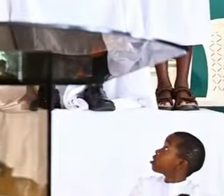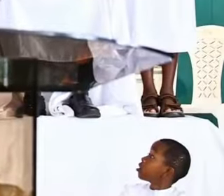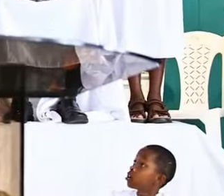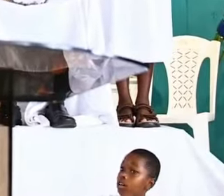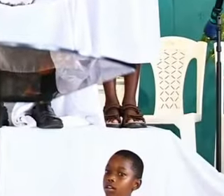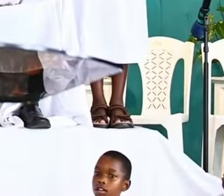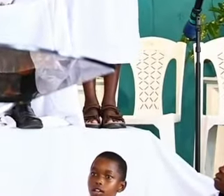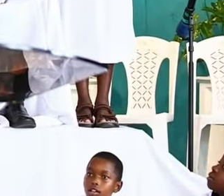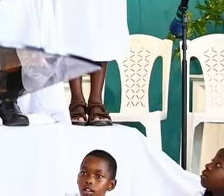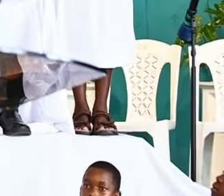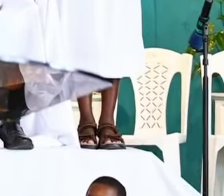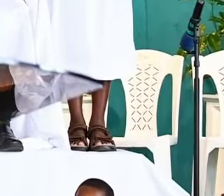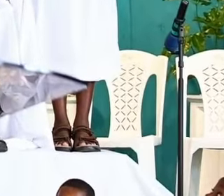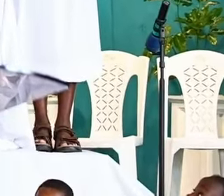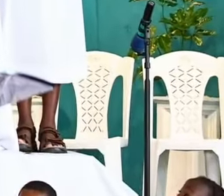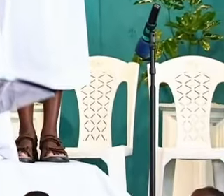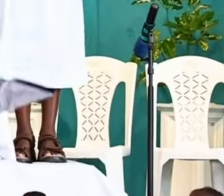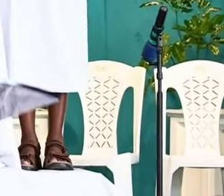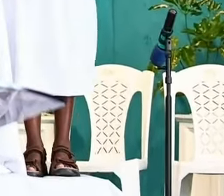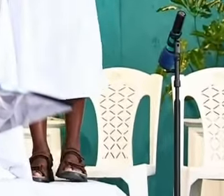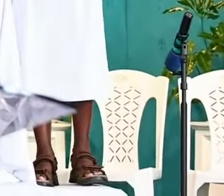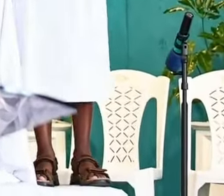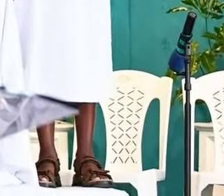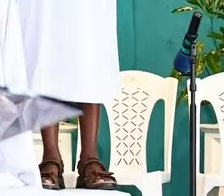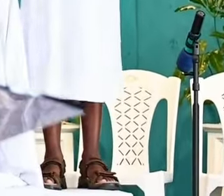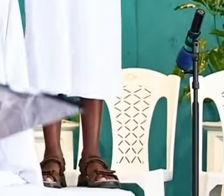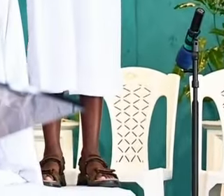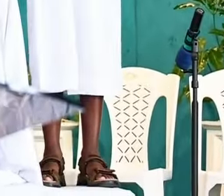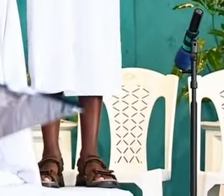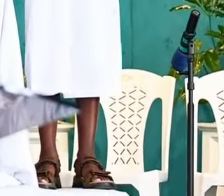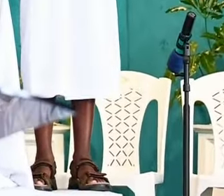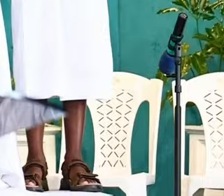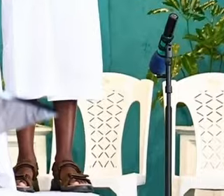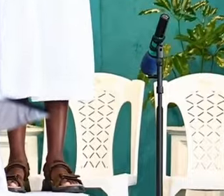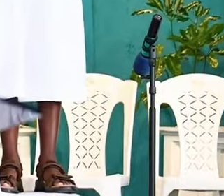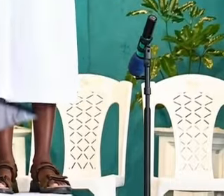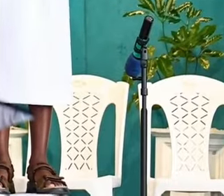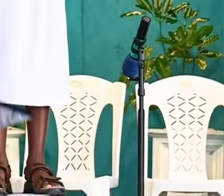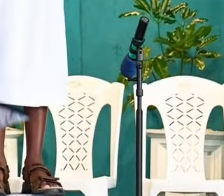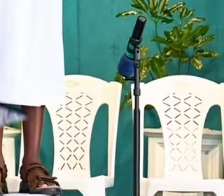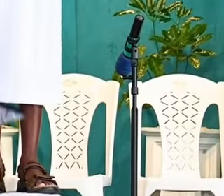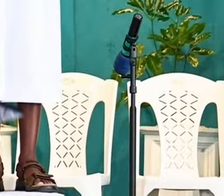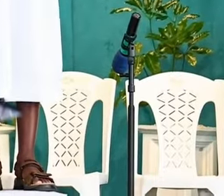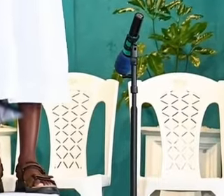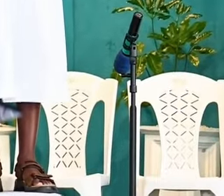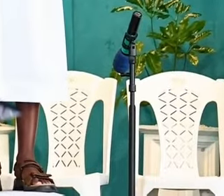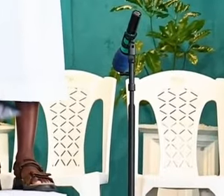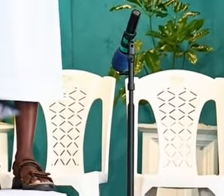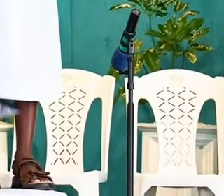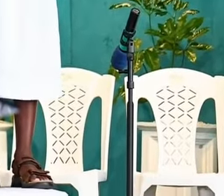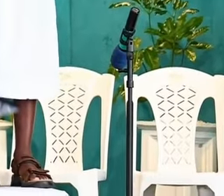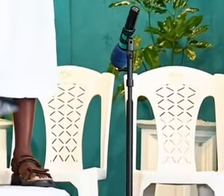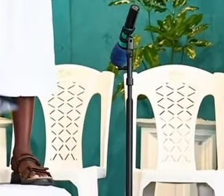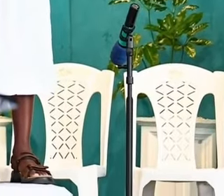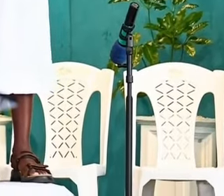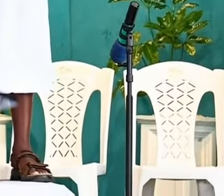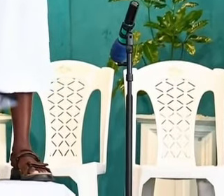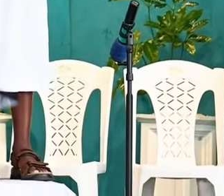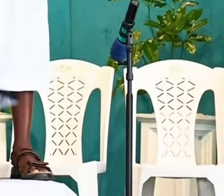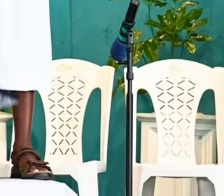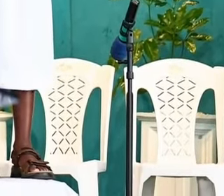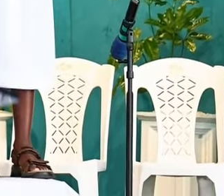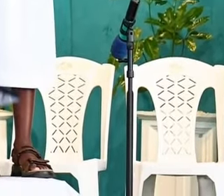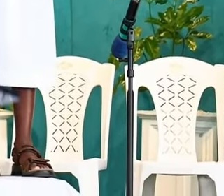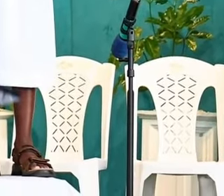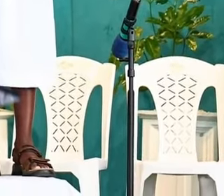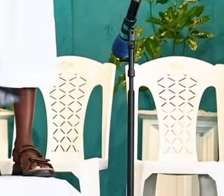I can't bear to watch this. Is it too late for one of us to go and take his place? Only Christ can be the atoning